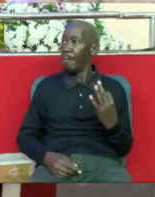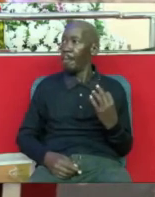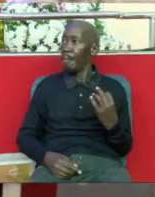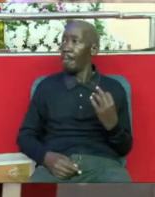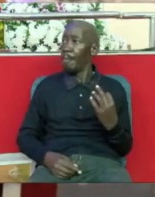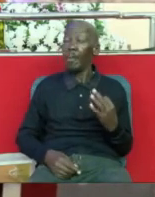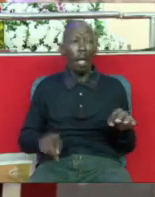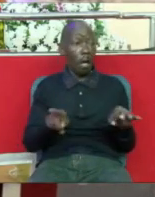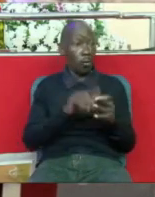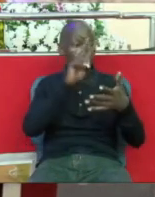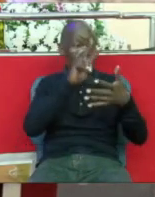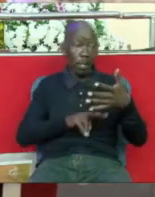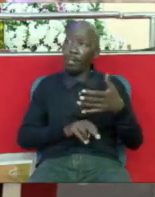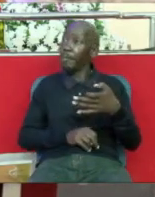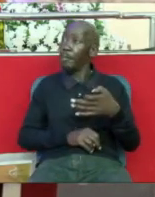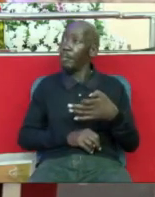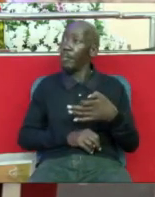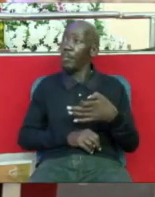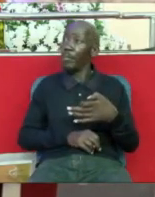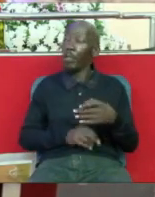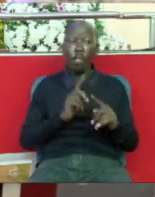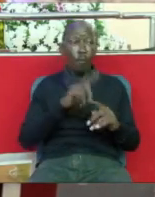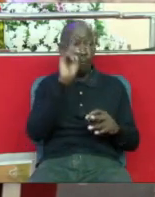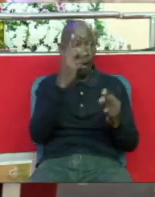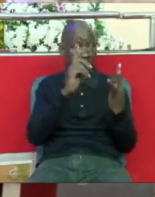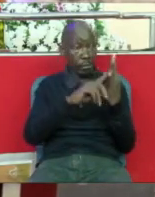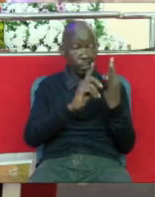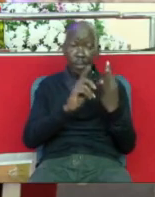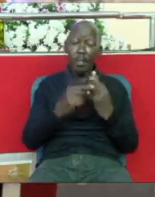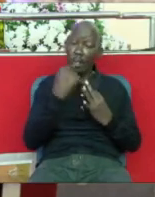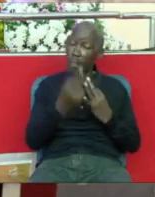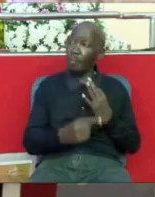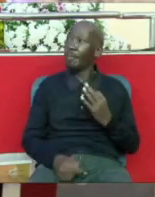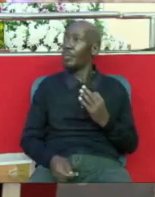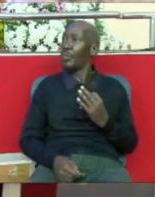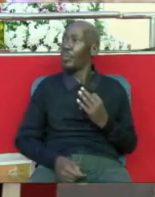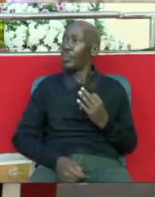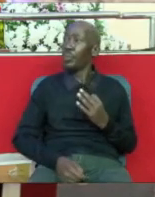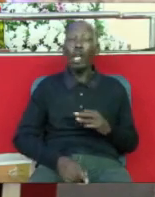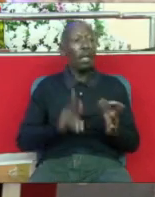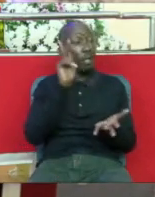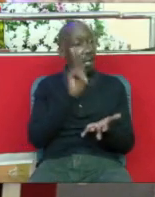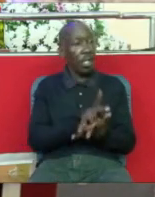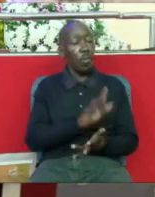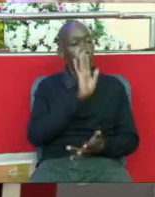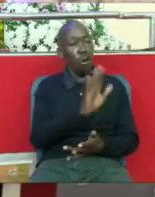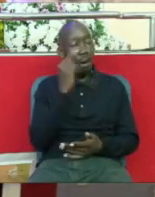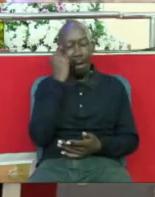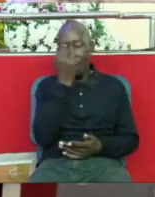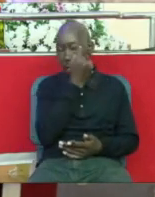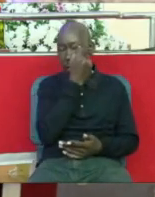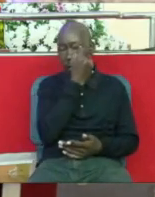As we read, jinsi tulivyosoma, the first one they were told, jambo la kwanza waliambiwa, keep your eyes on the